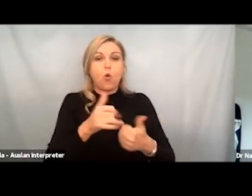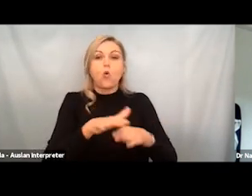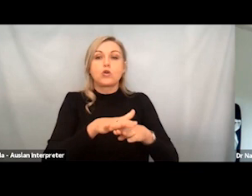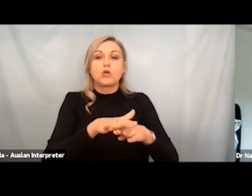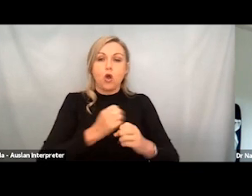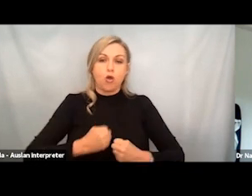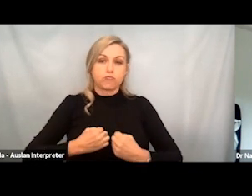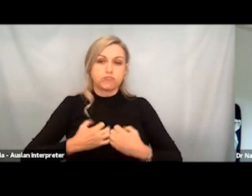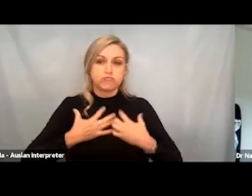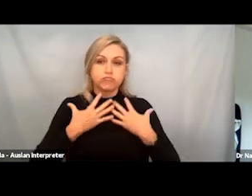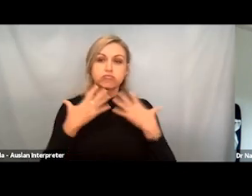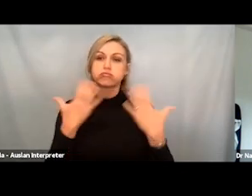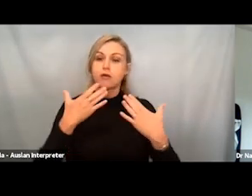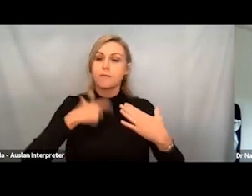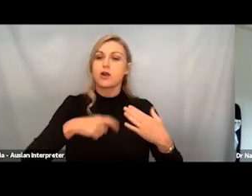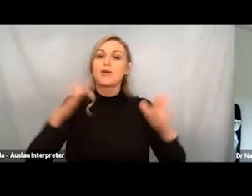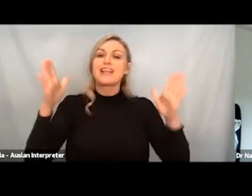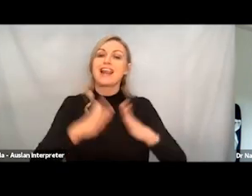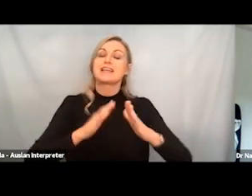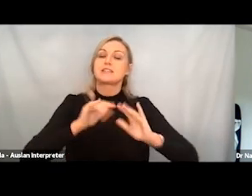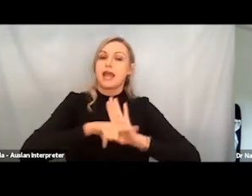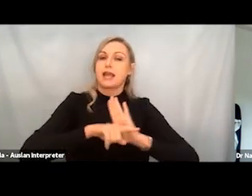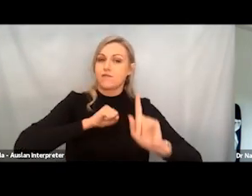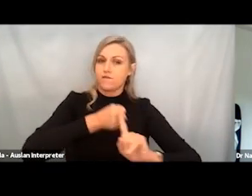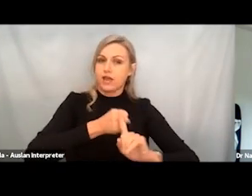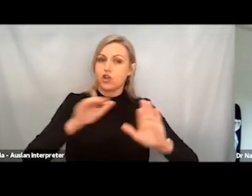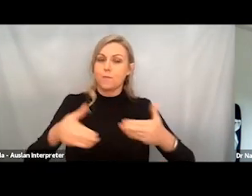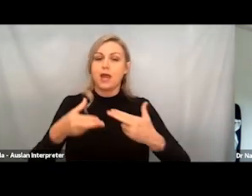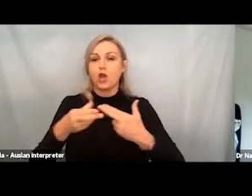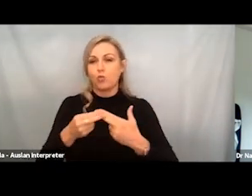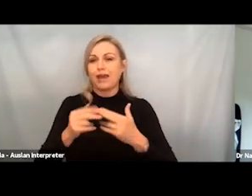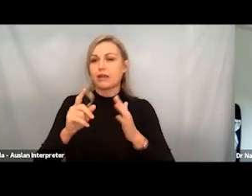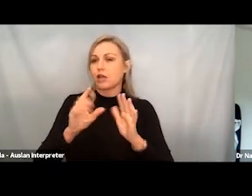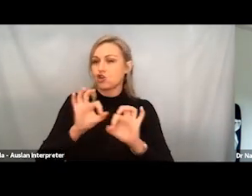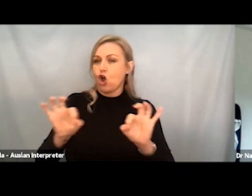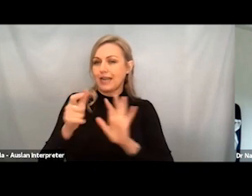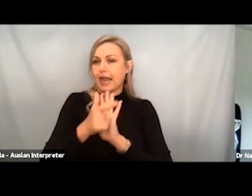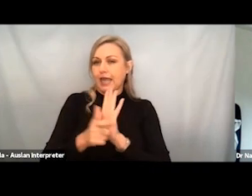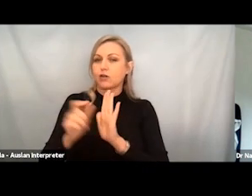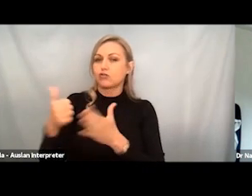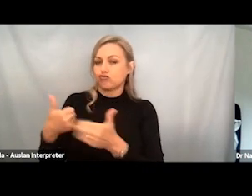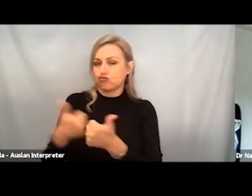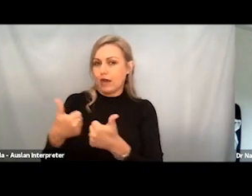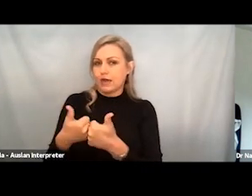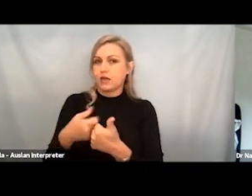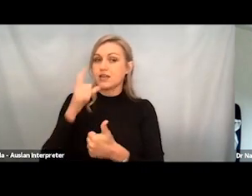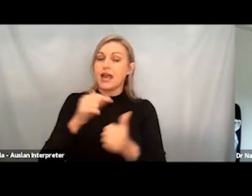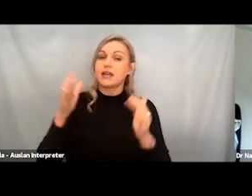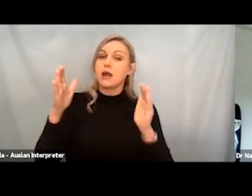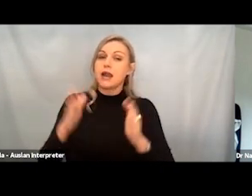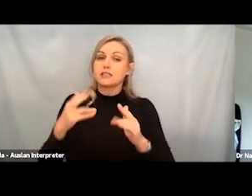of administration with fewer adverse effects than an illegal drug that could potentially reduce withdrawal and